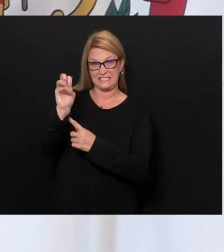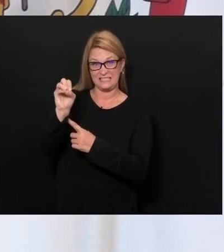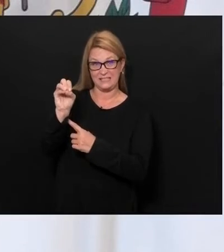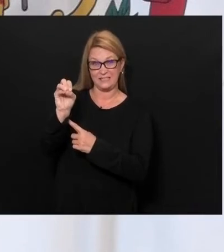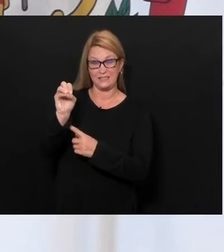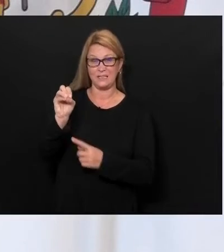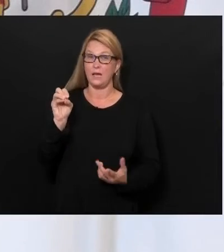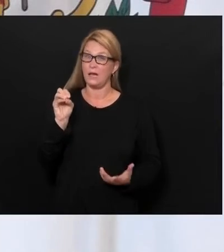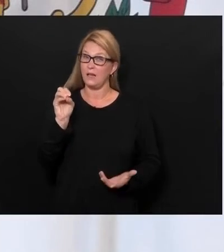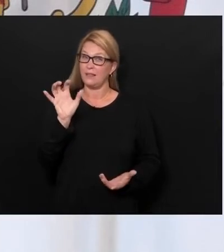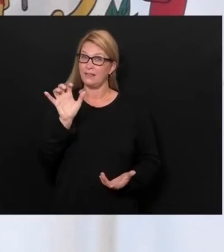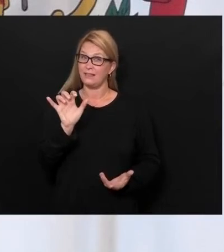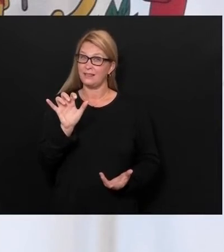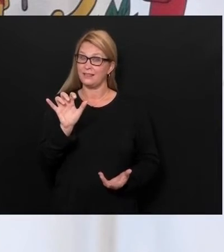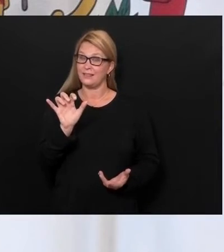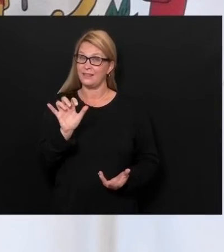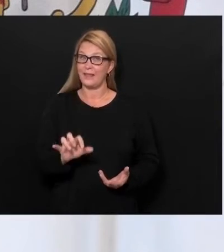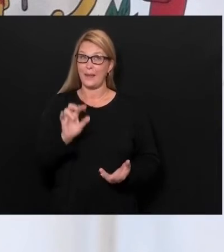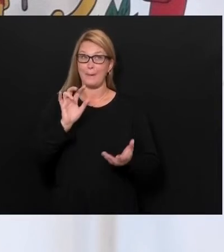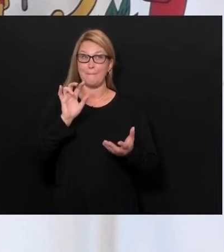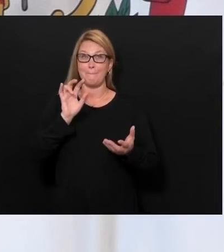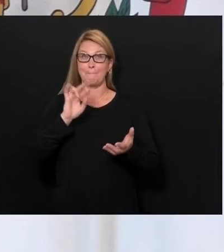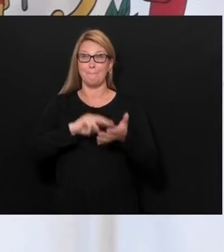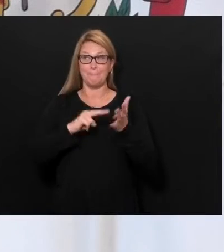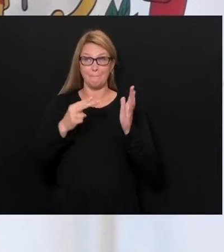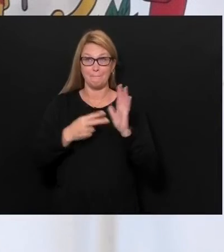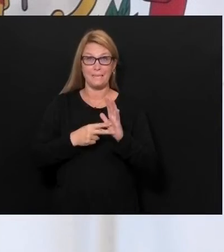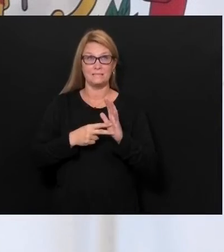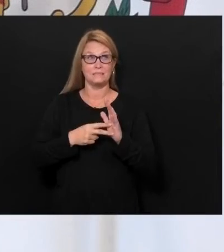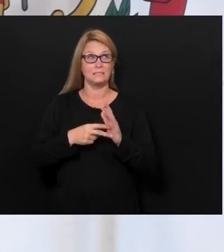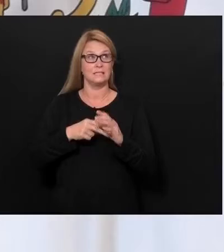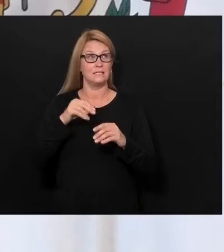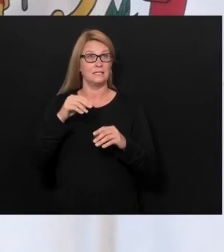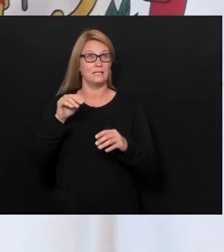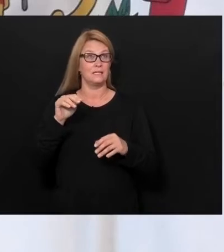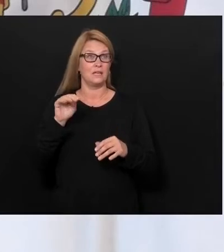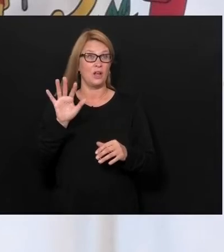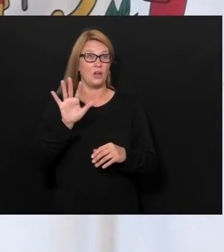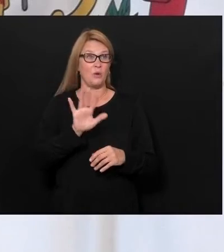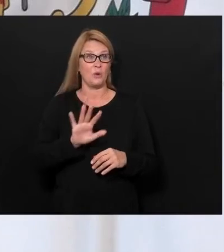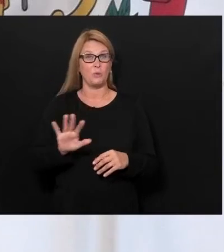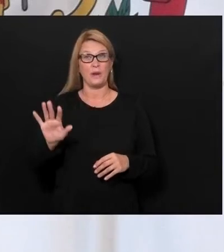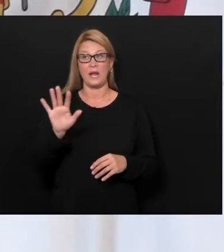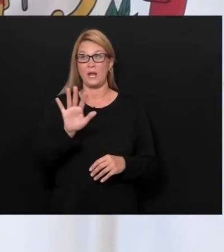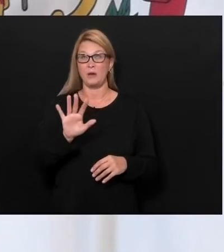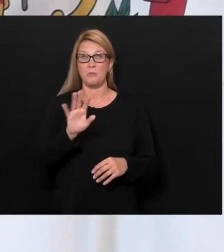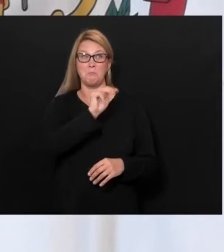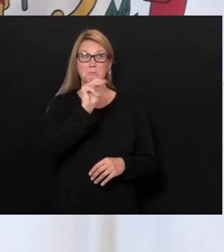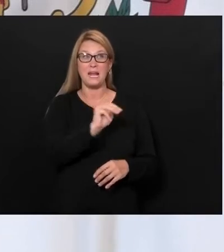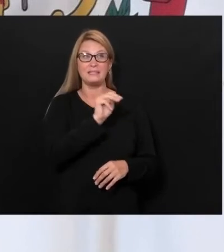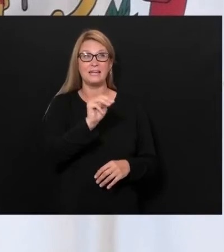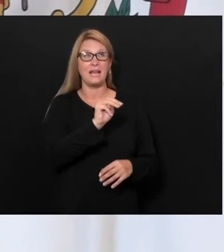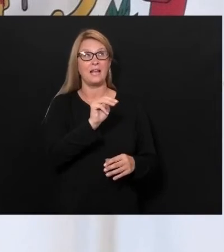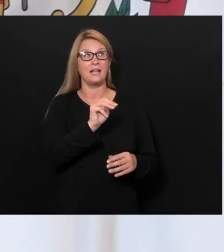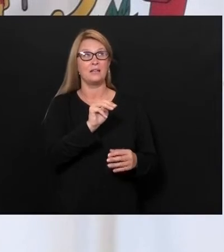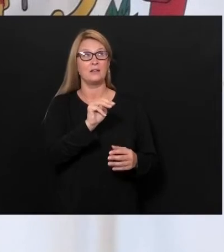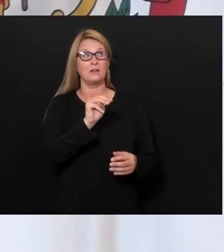You know, that makes the consecutive days, I think, are, you know, like Monday was